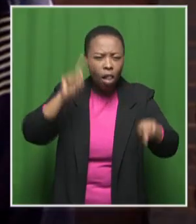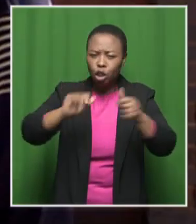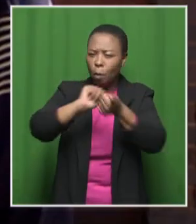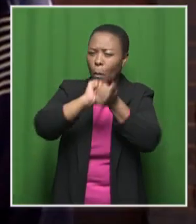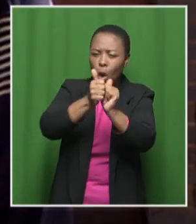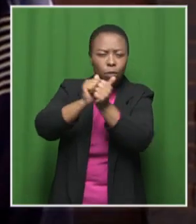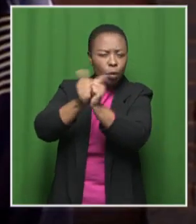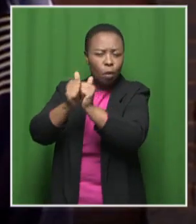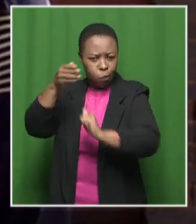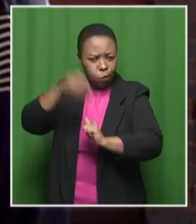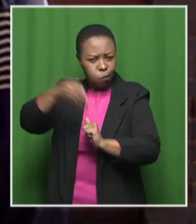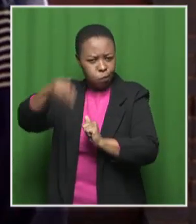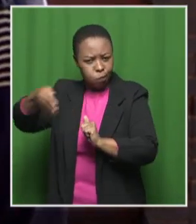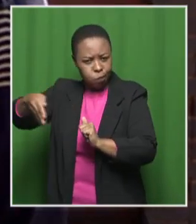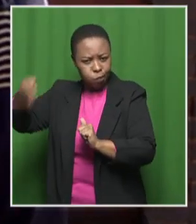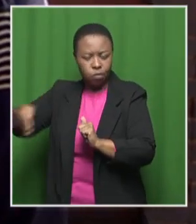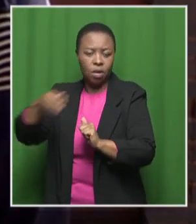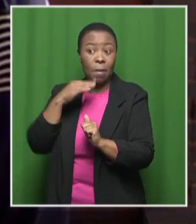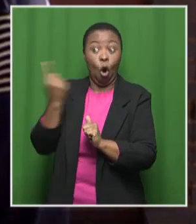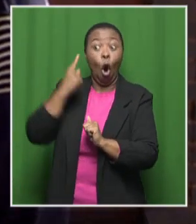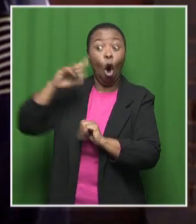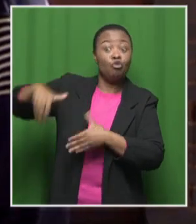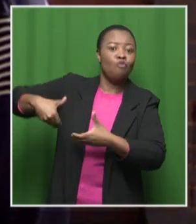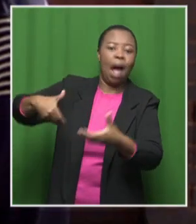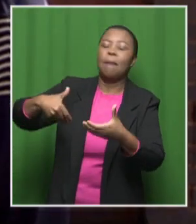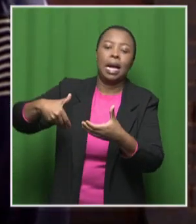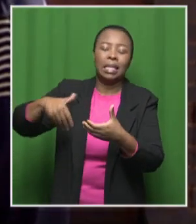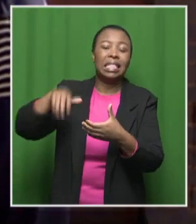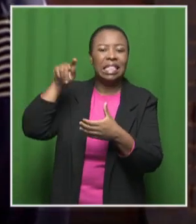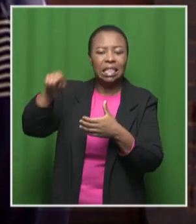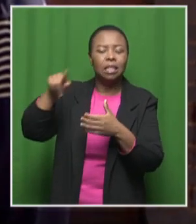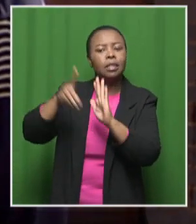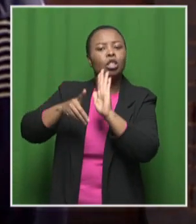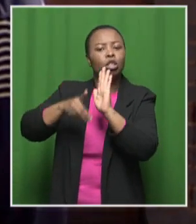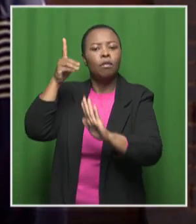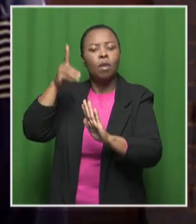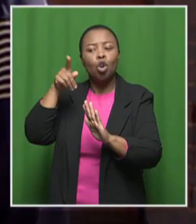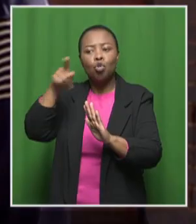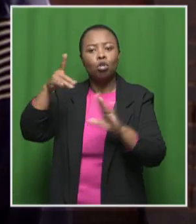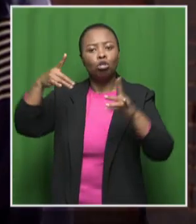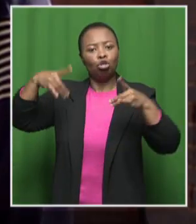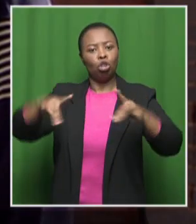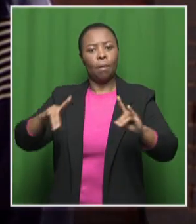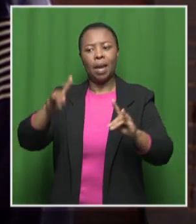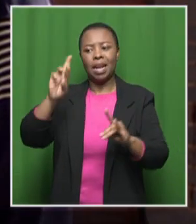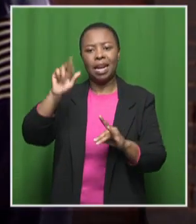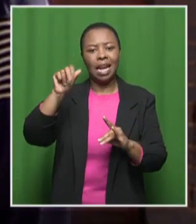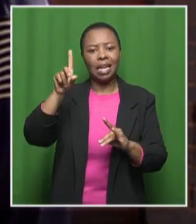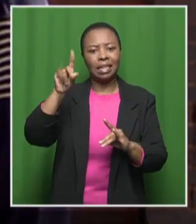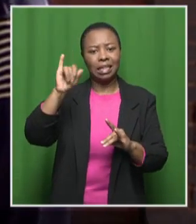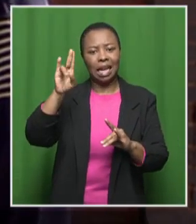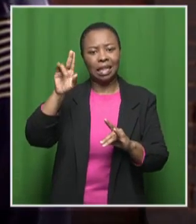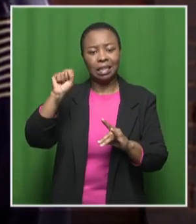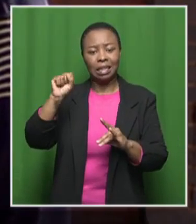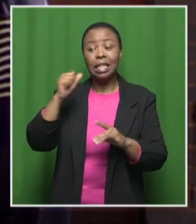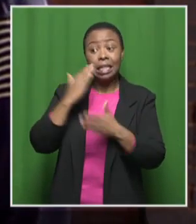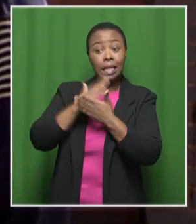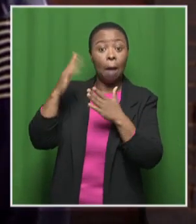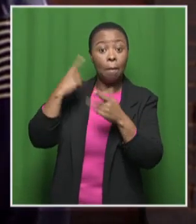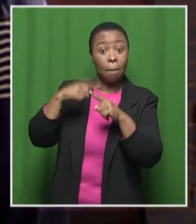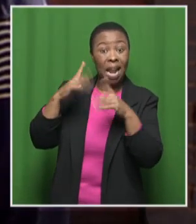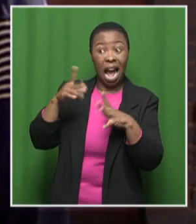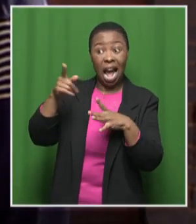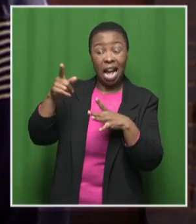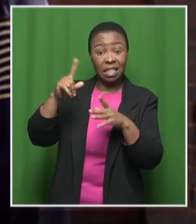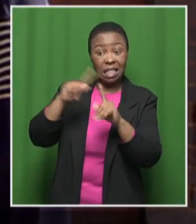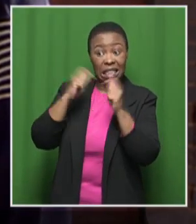hear time and time again is the concern and the issues around development. You're the chairman of the Raiders, and I mean, you've brought out some of your players here today. Speak to me about